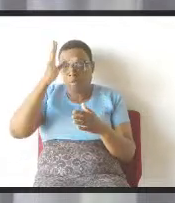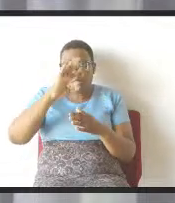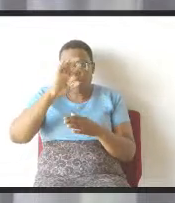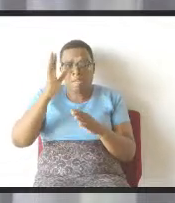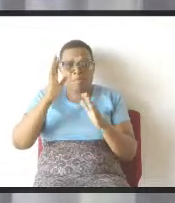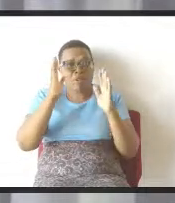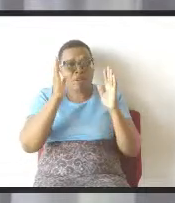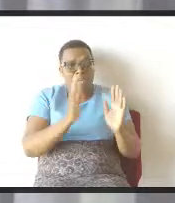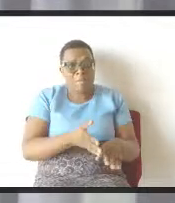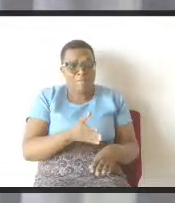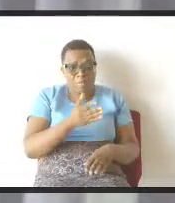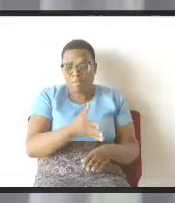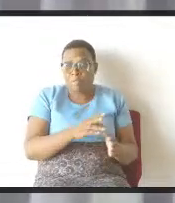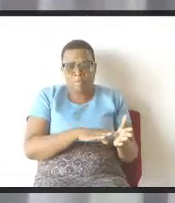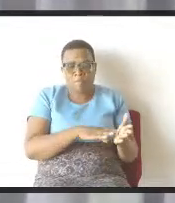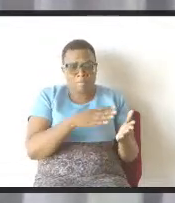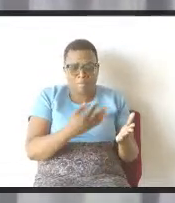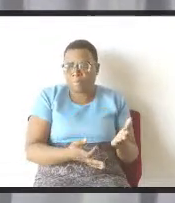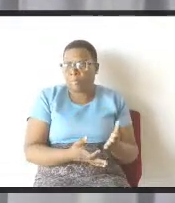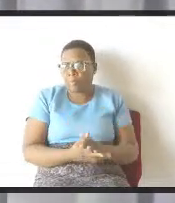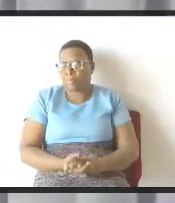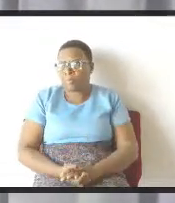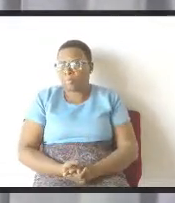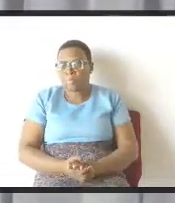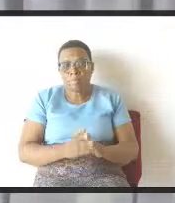what to expect and how to become victors.